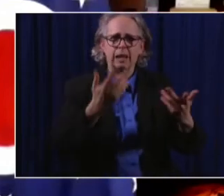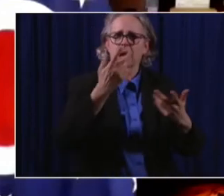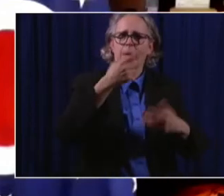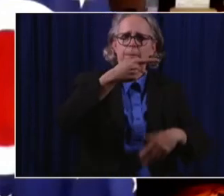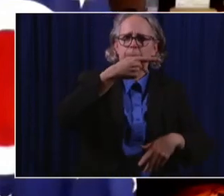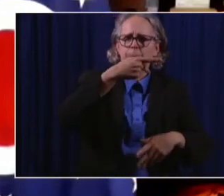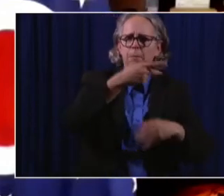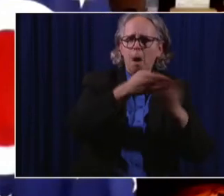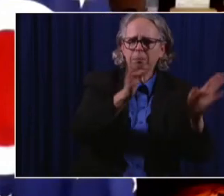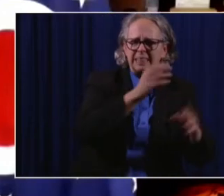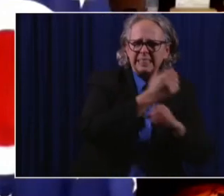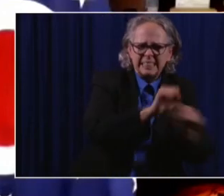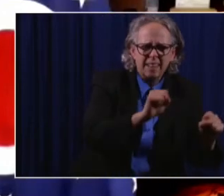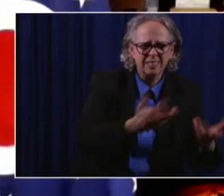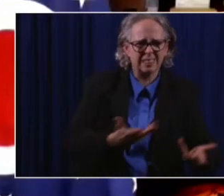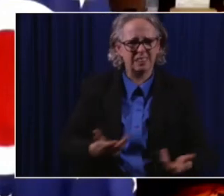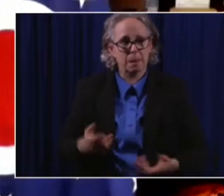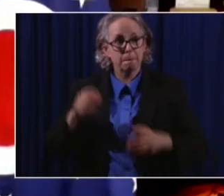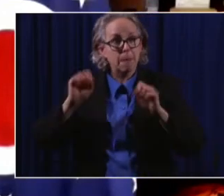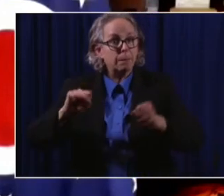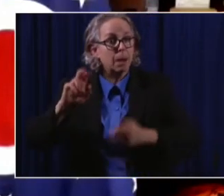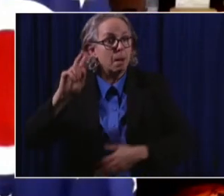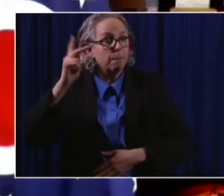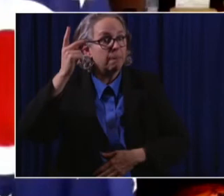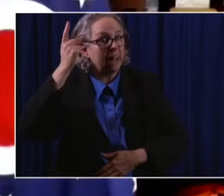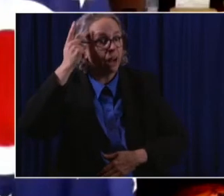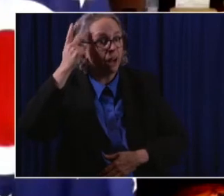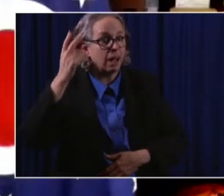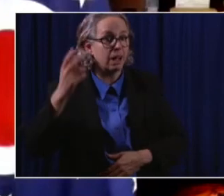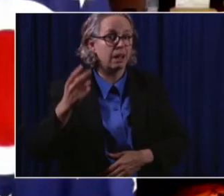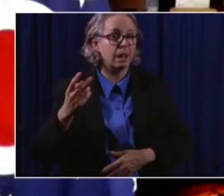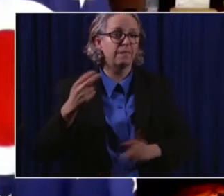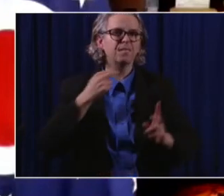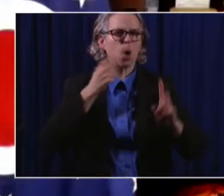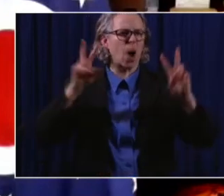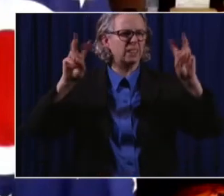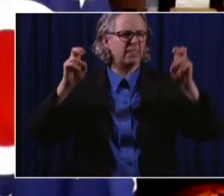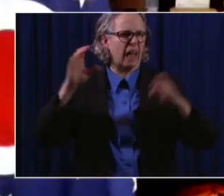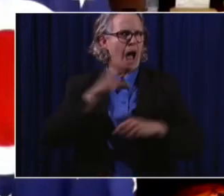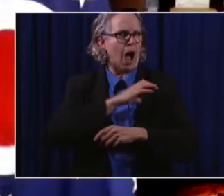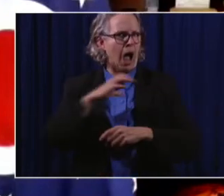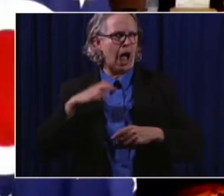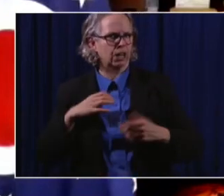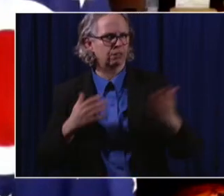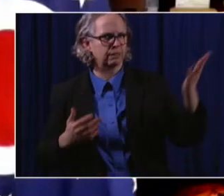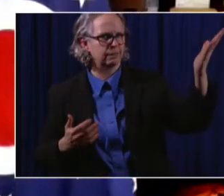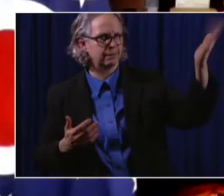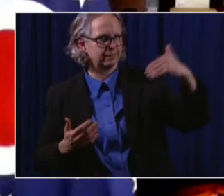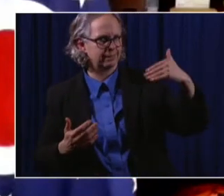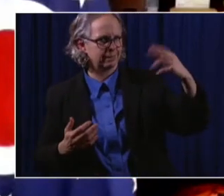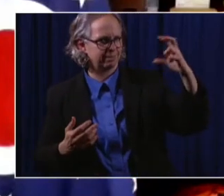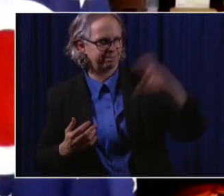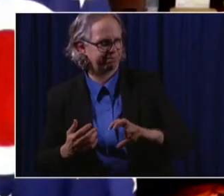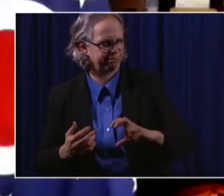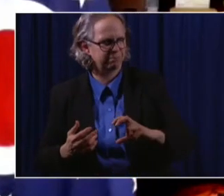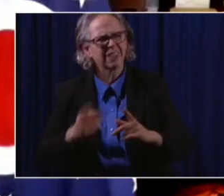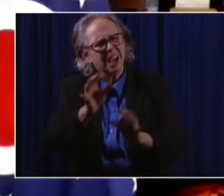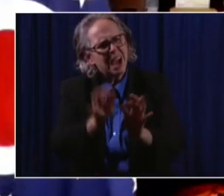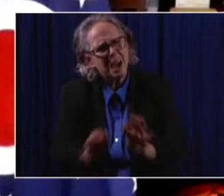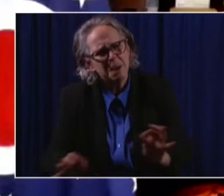political voice in Washington, whether we lose a congressional seat or not. So all very important. If you want to fill out your census